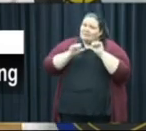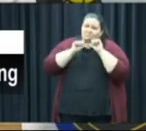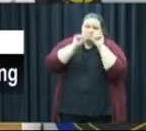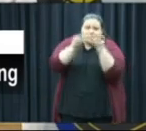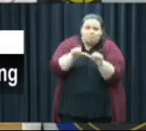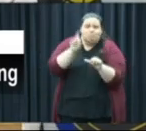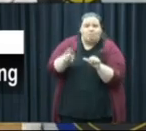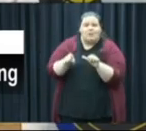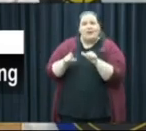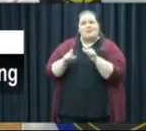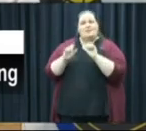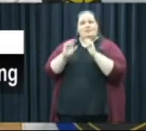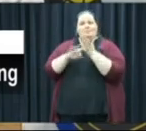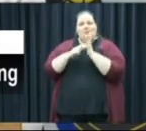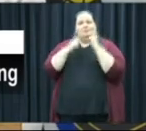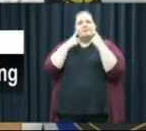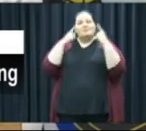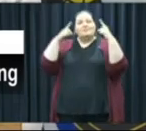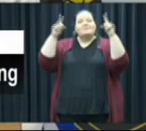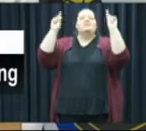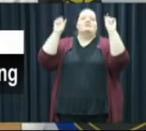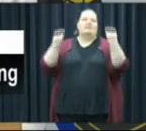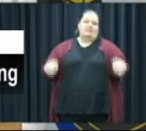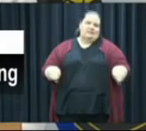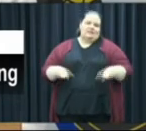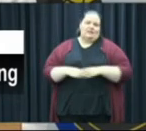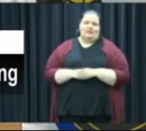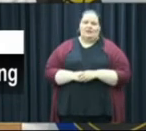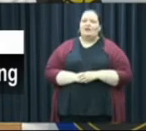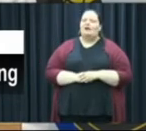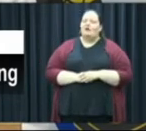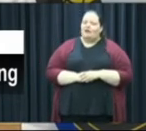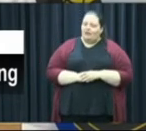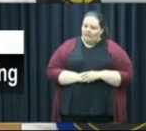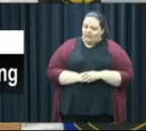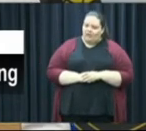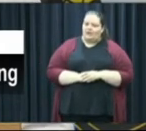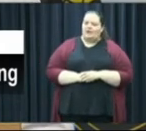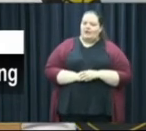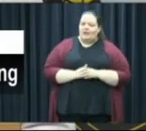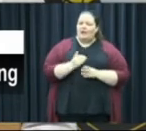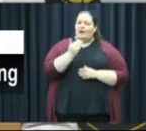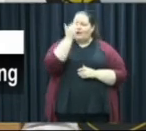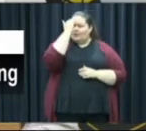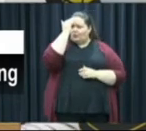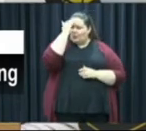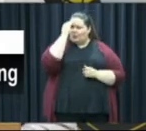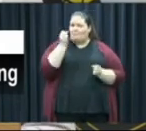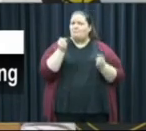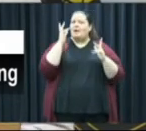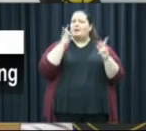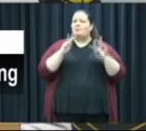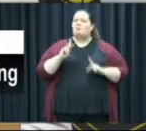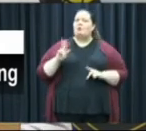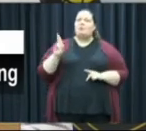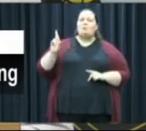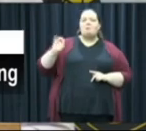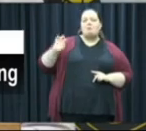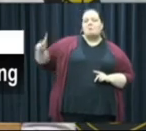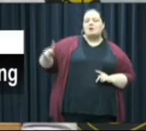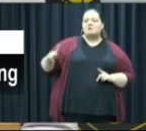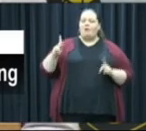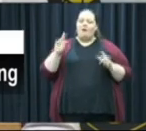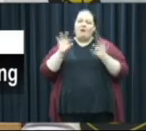to succeed. I am also aware that there are many instances where New Brunswickers have taken chances with the virus by